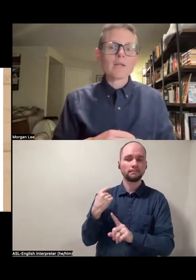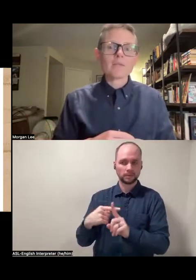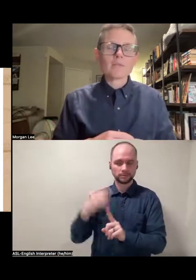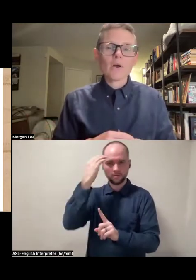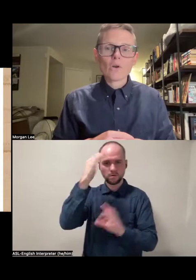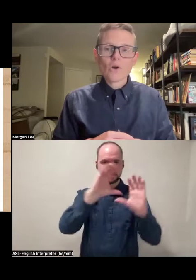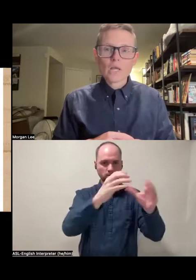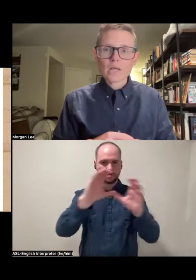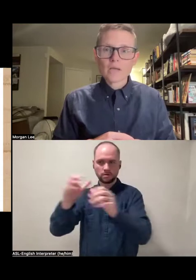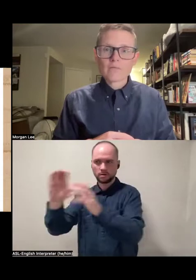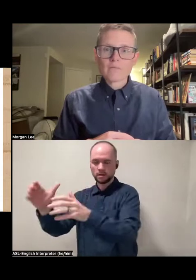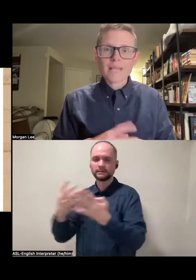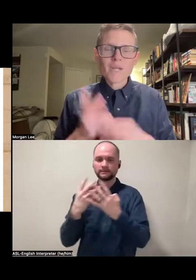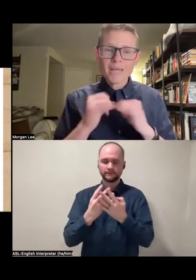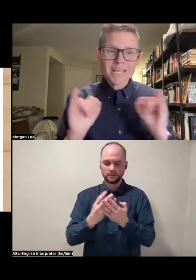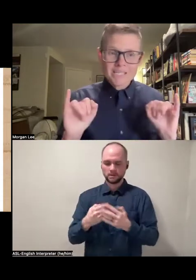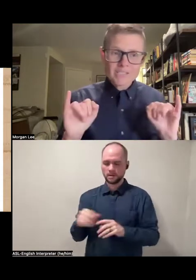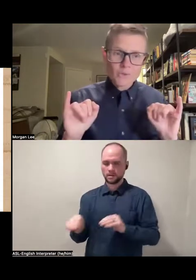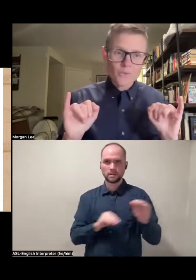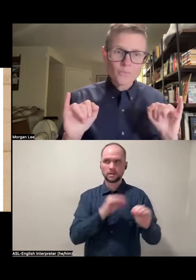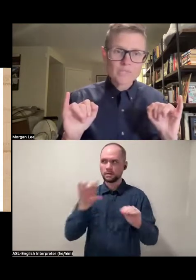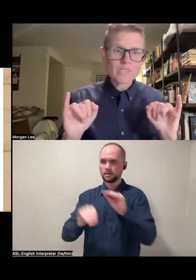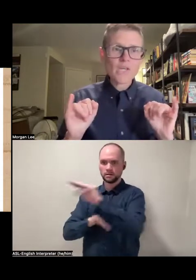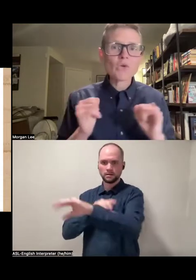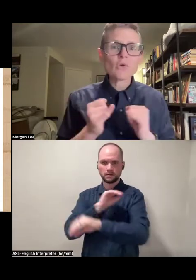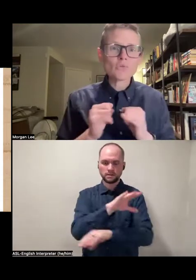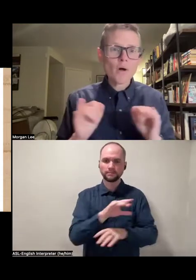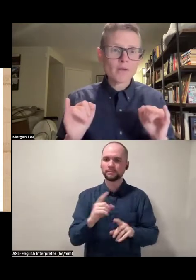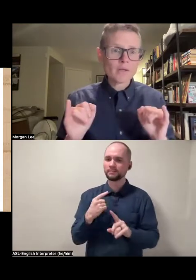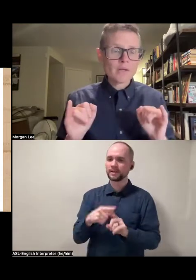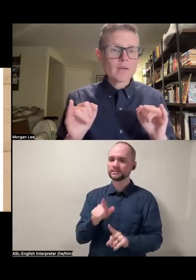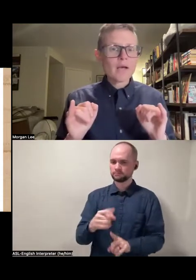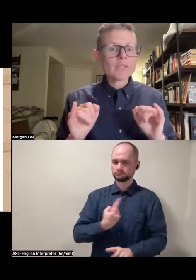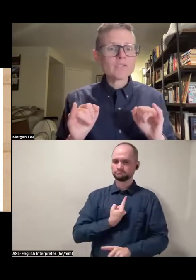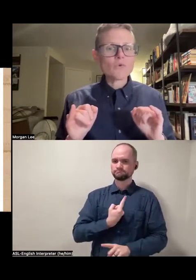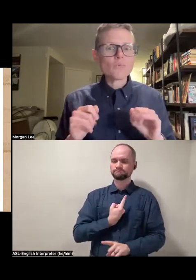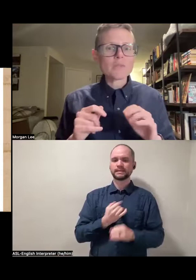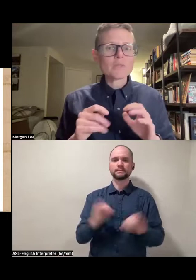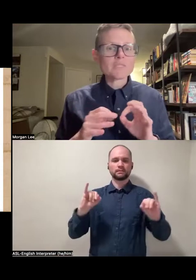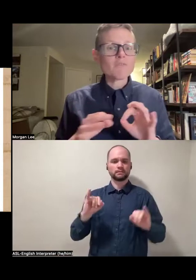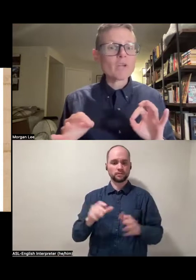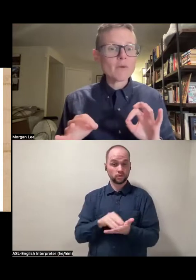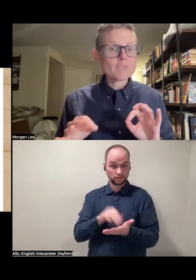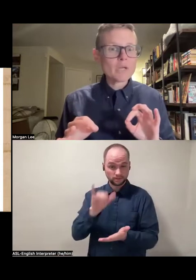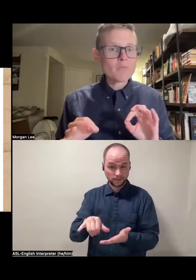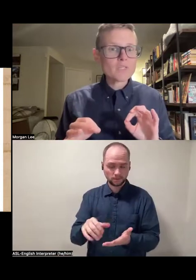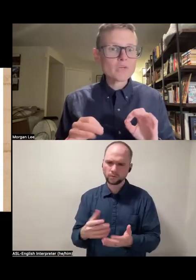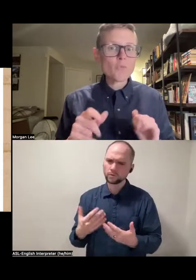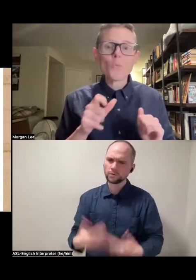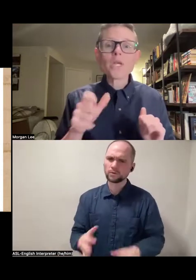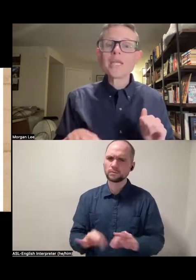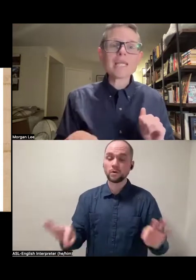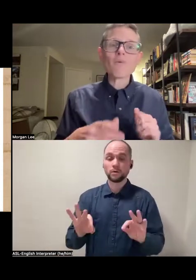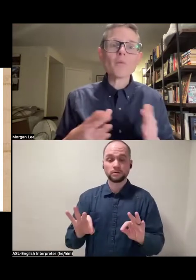category. They're learning independence too, which is a huge one. A student with severe language